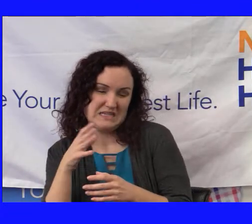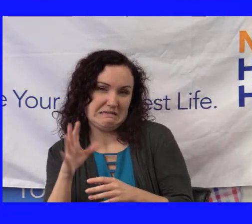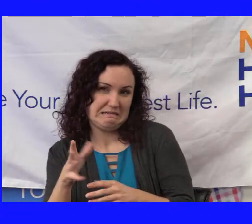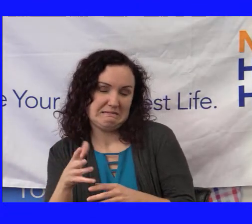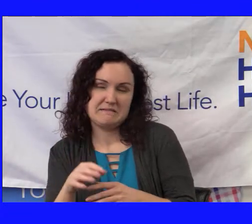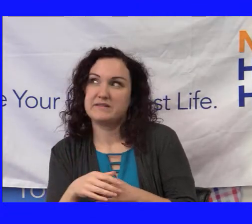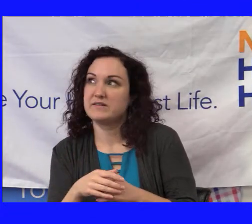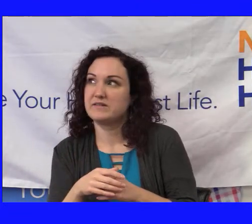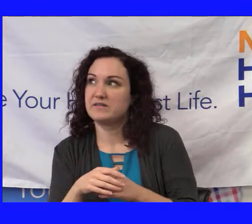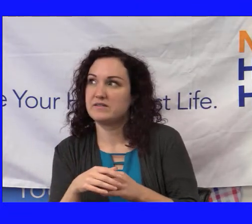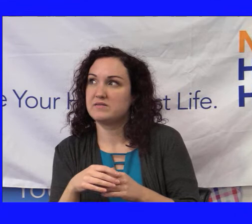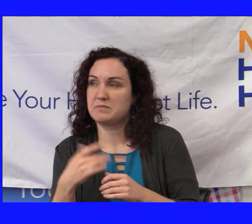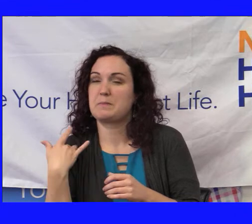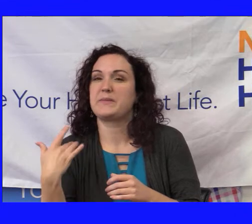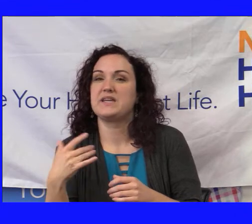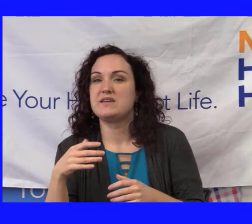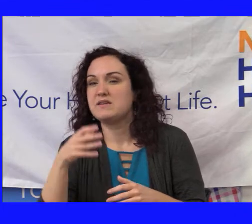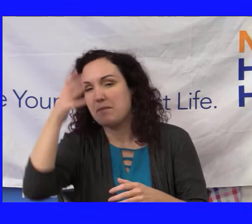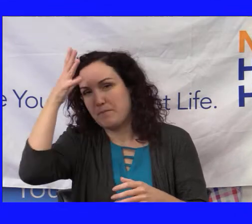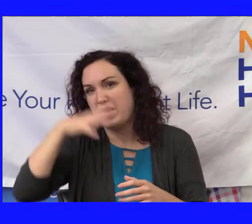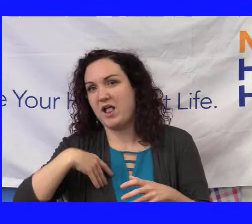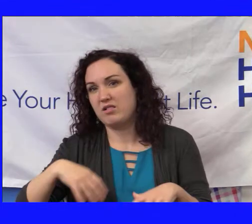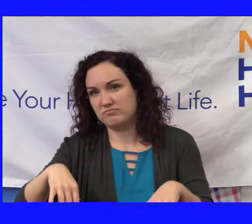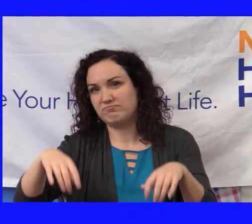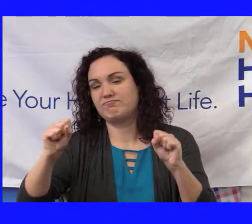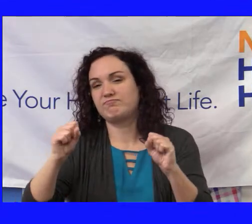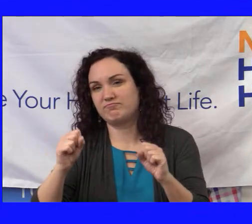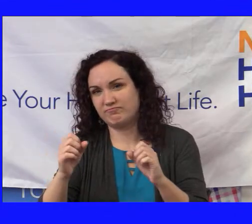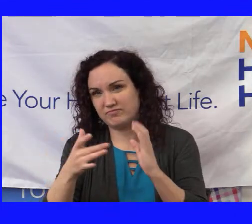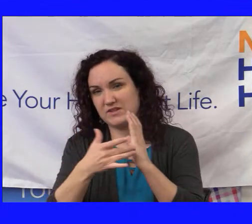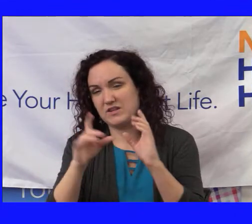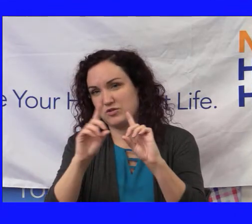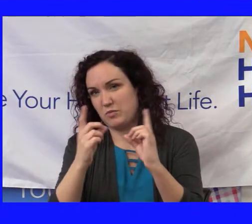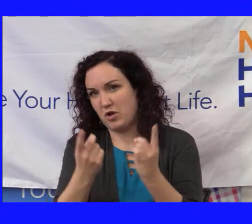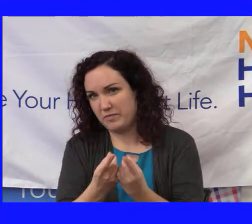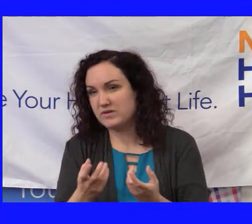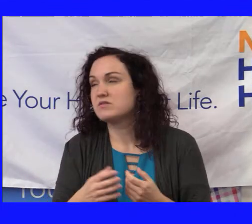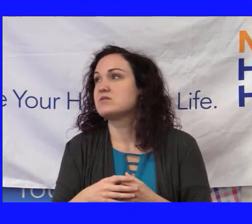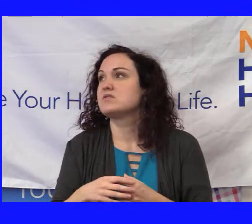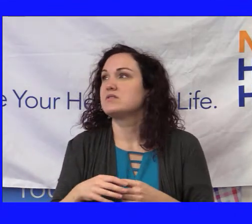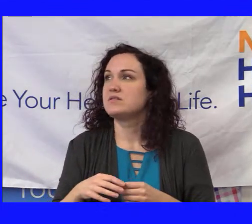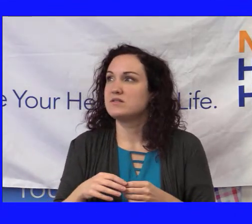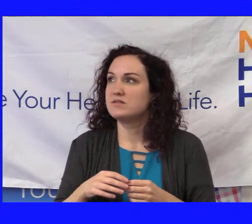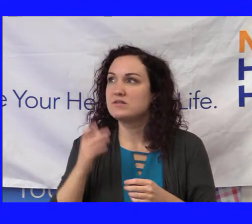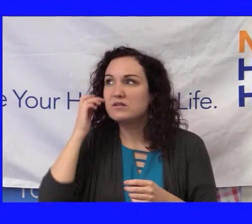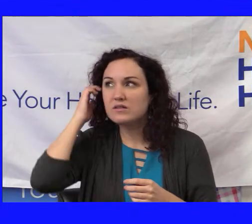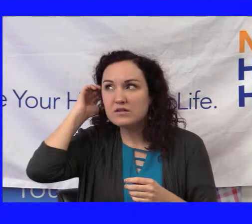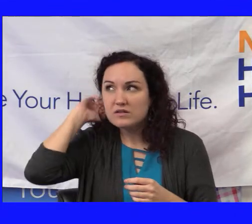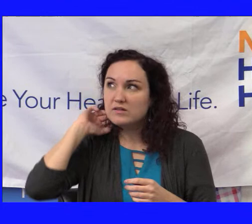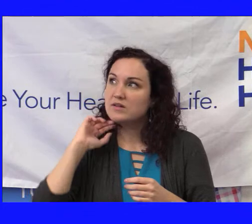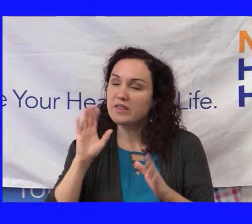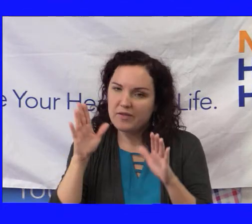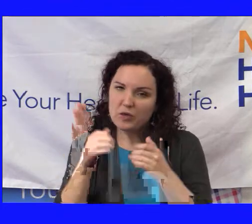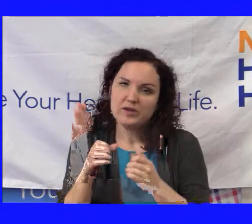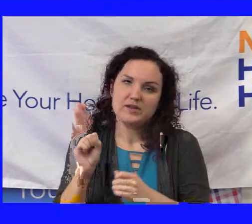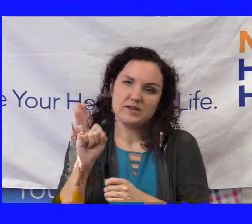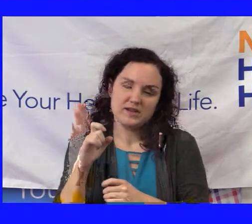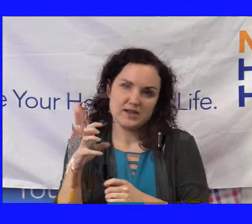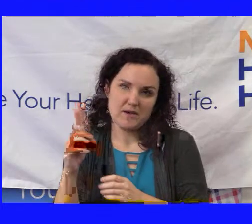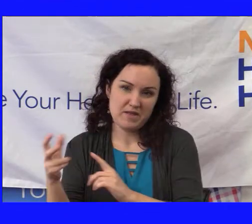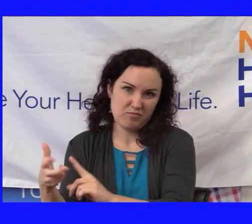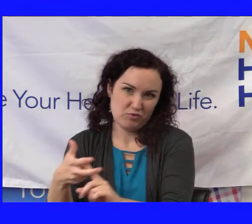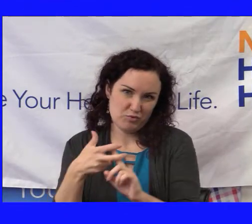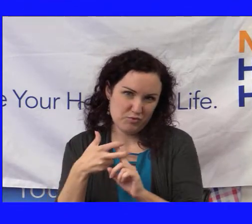seen historically across other organizations. And, you know, they have focused efforts on STEM and